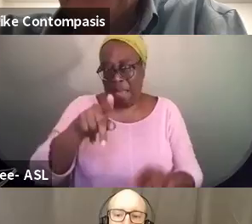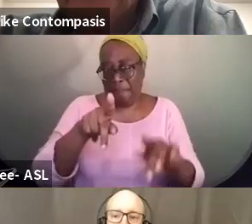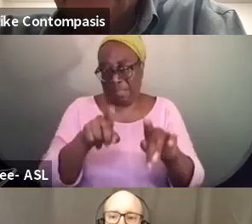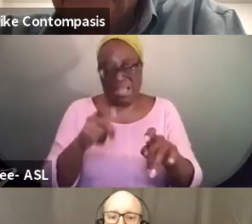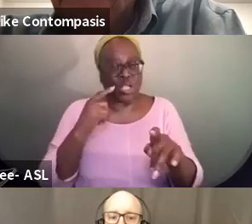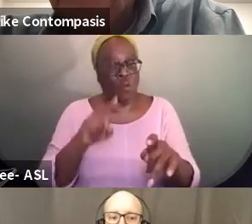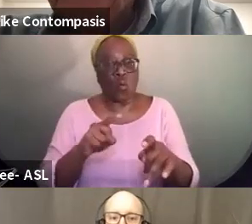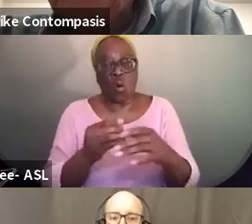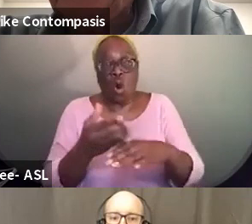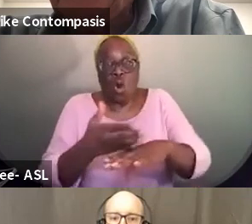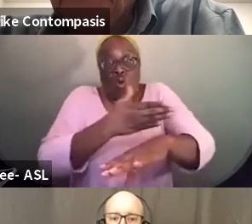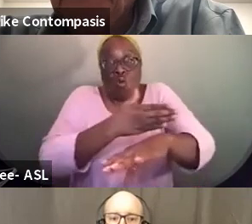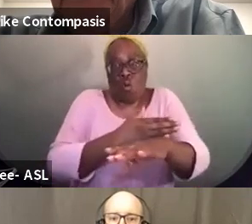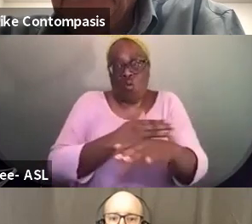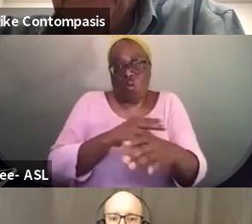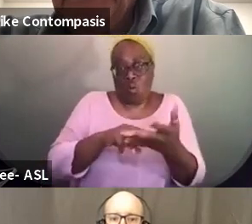that period of time.